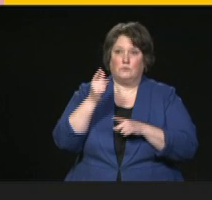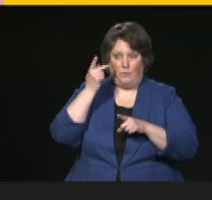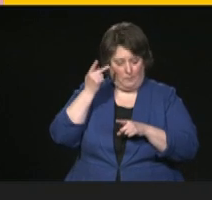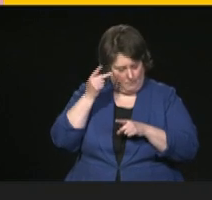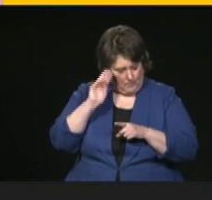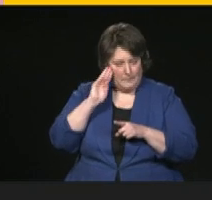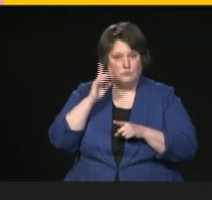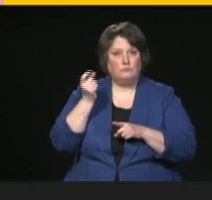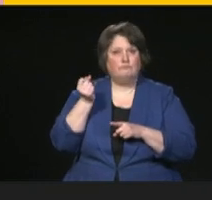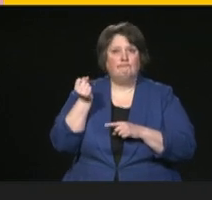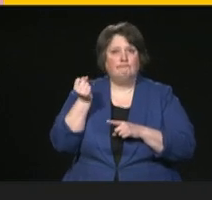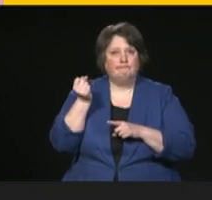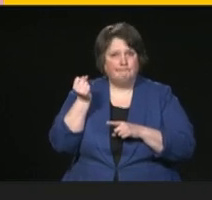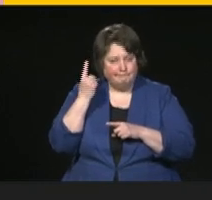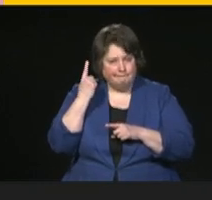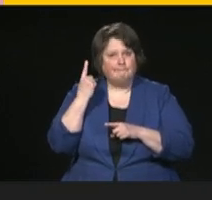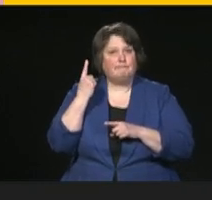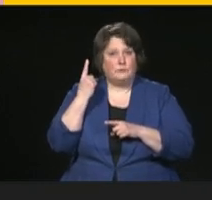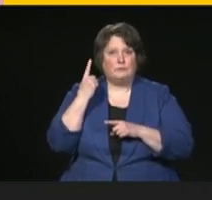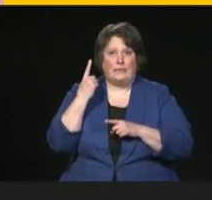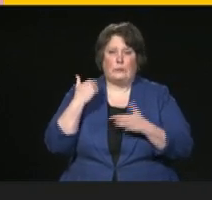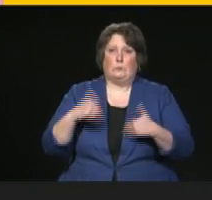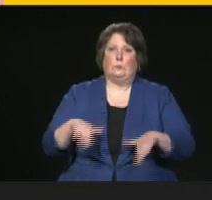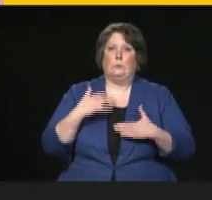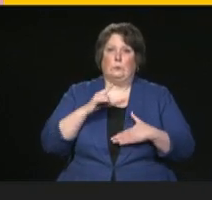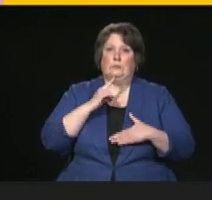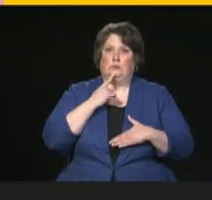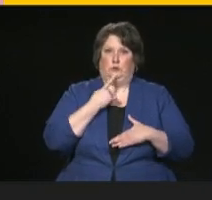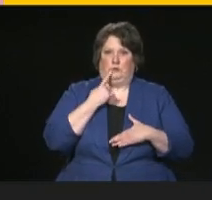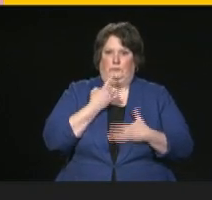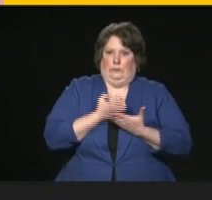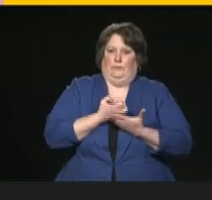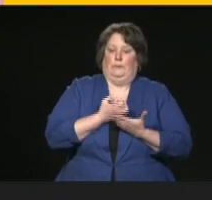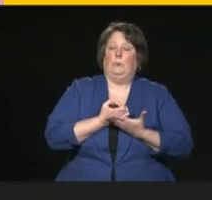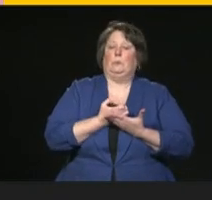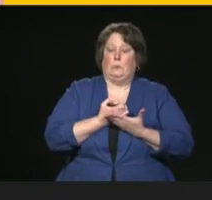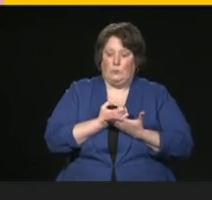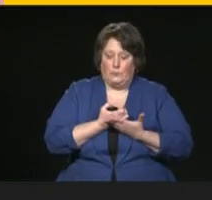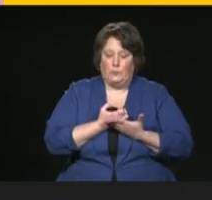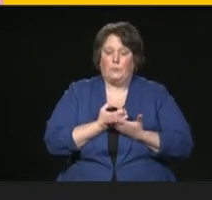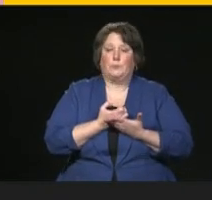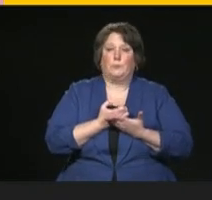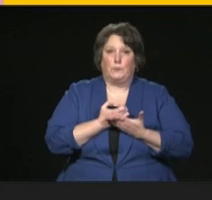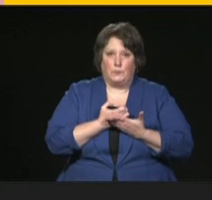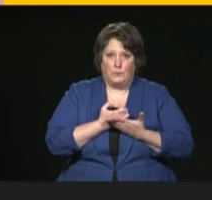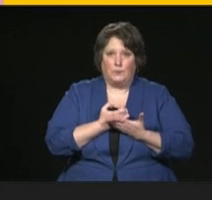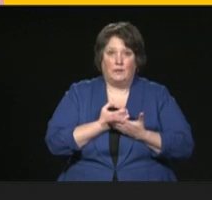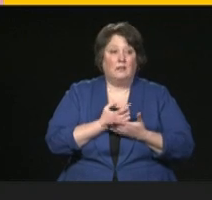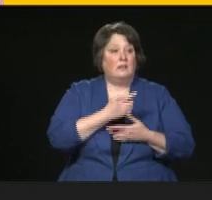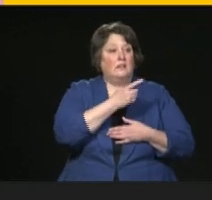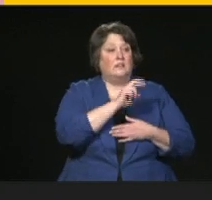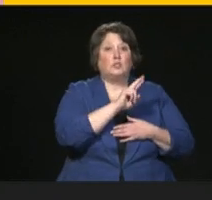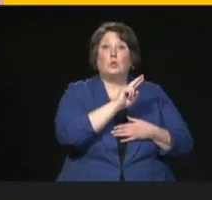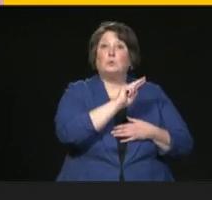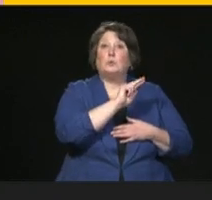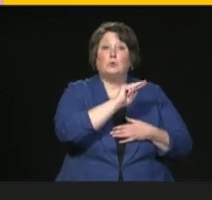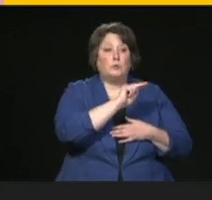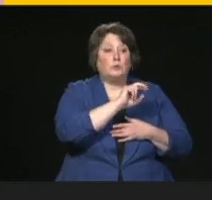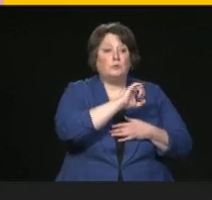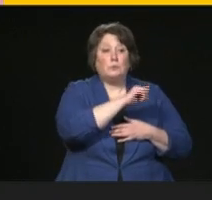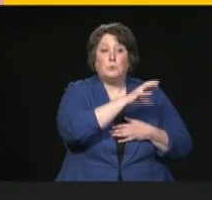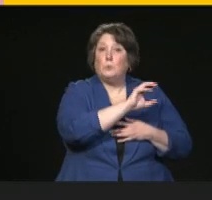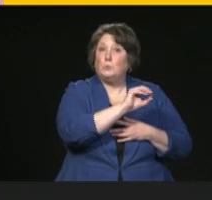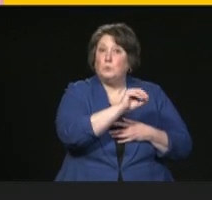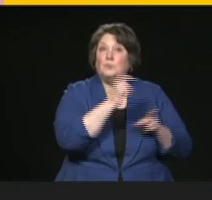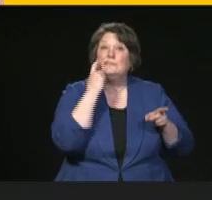seriousness of this situation. We understand, as we heard from Dr. New just now, that the health situation is